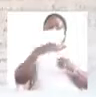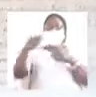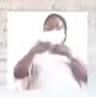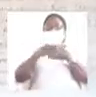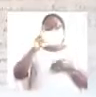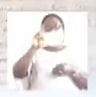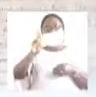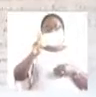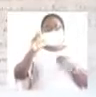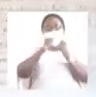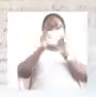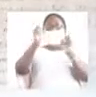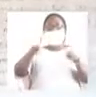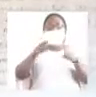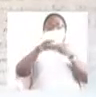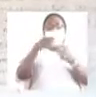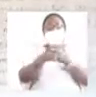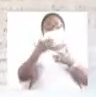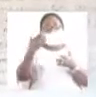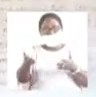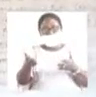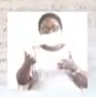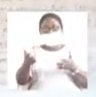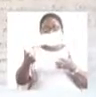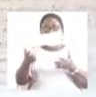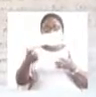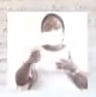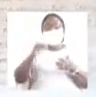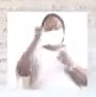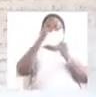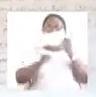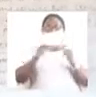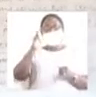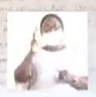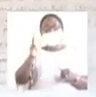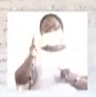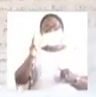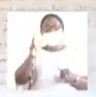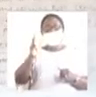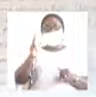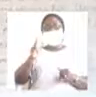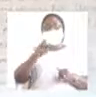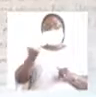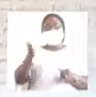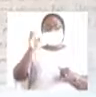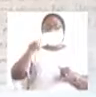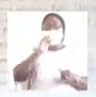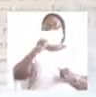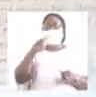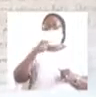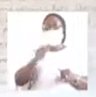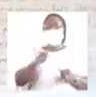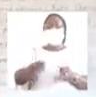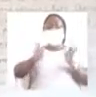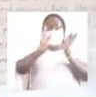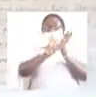up by the ability to purchase. Then finally, three, there must be a willingness to